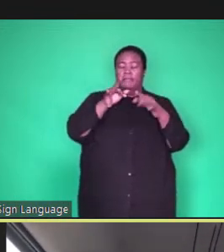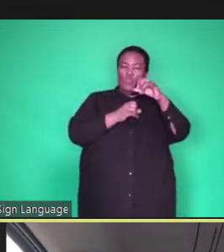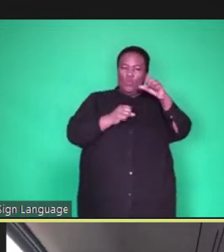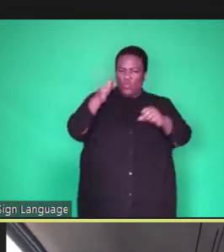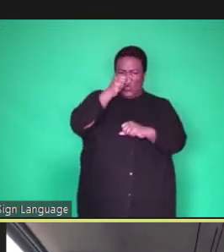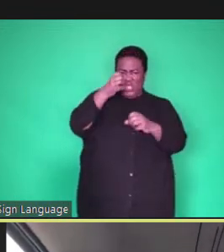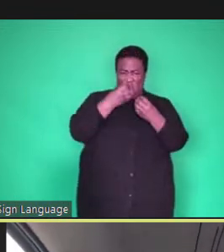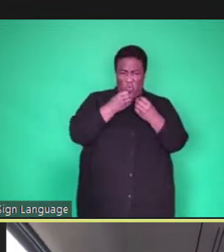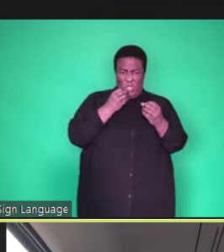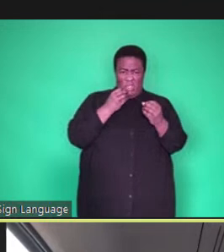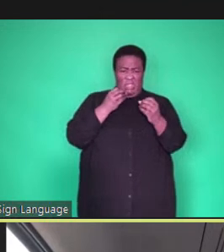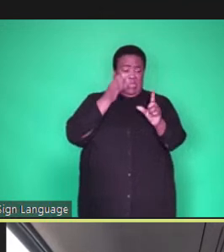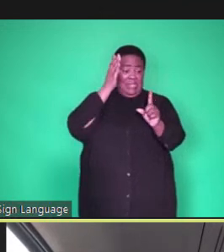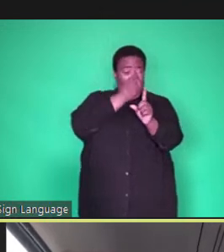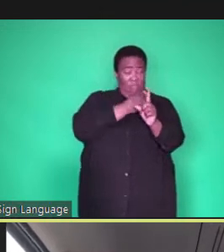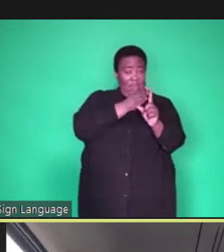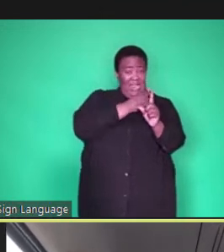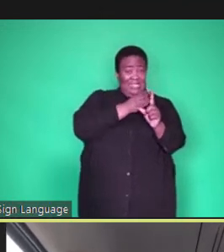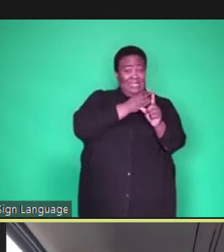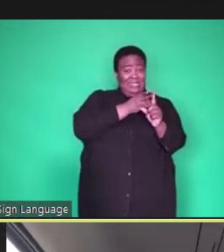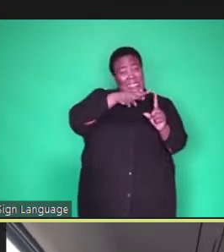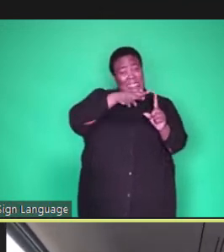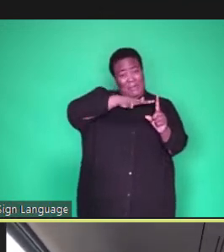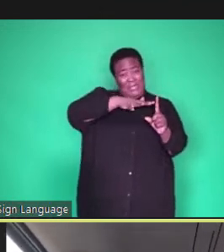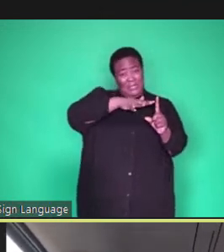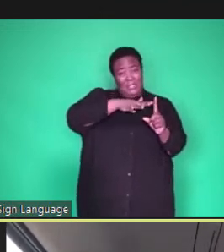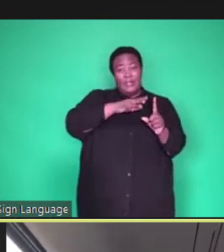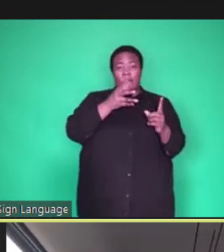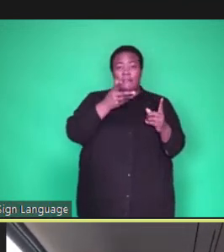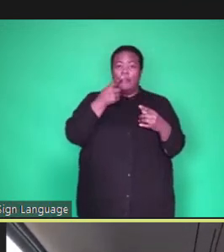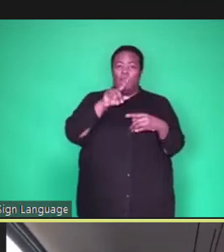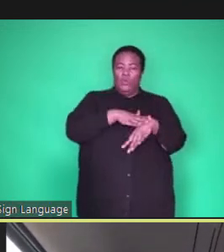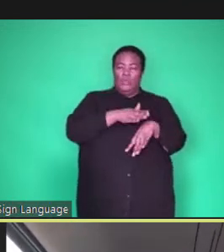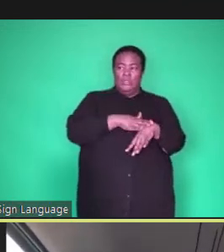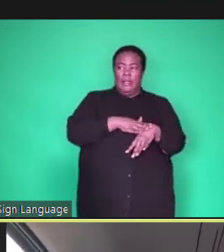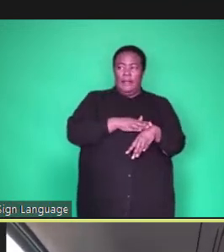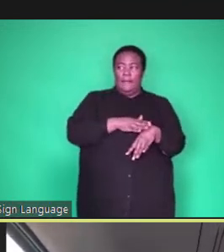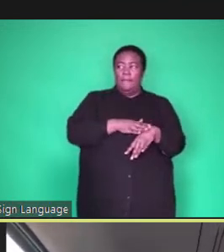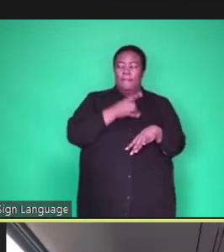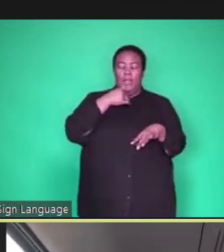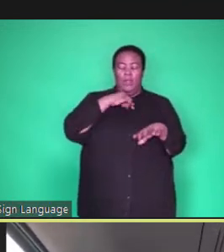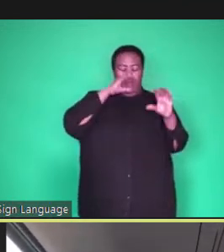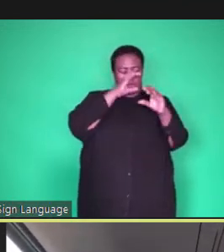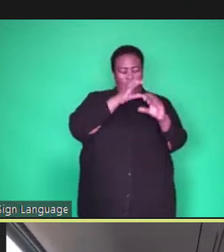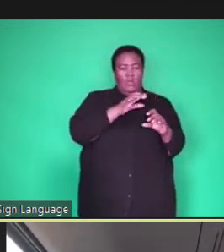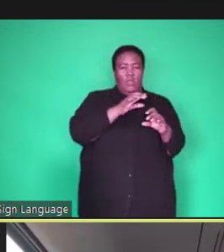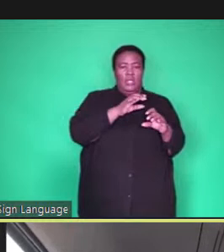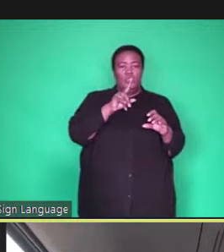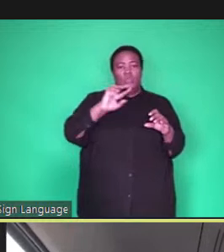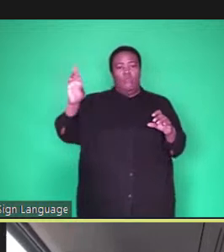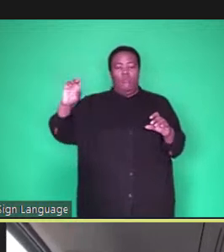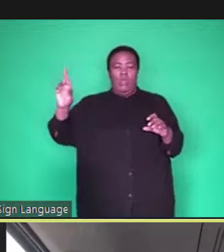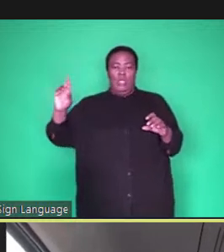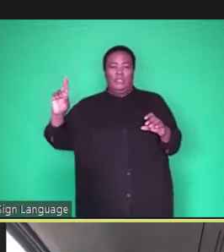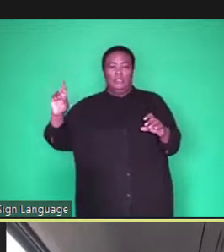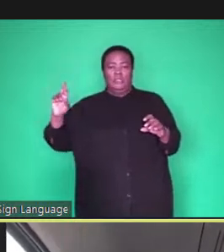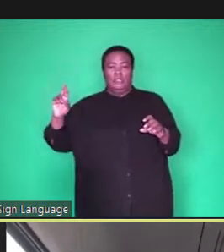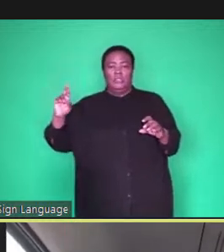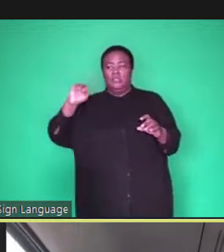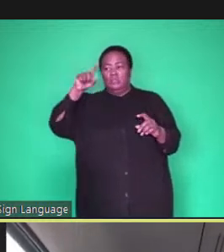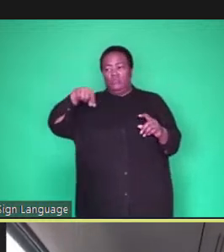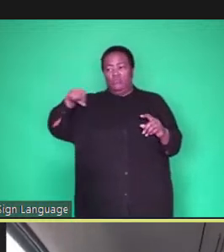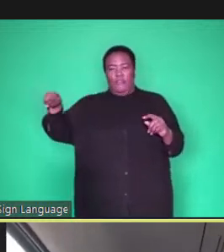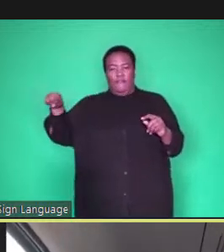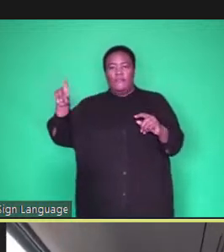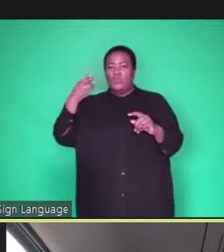Well, because for the sake of time, I will concentrate on the right-hand side graph, and